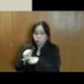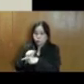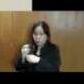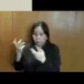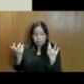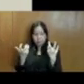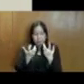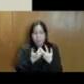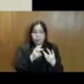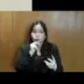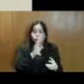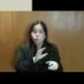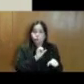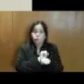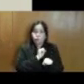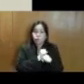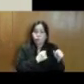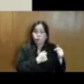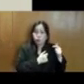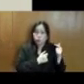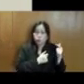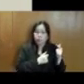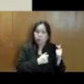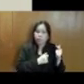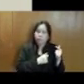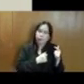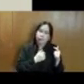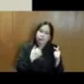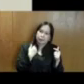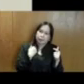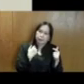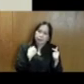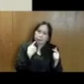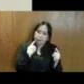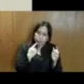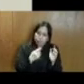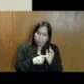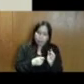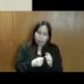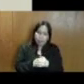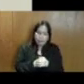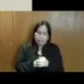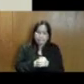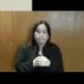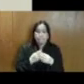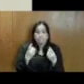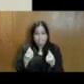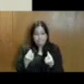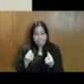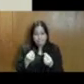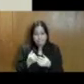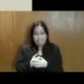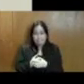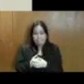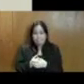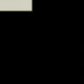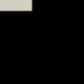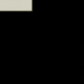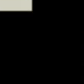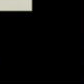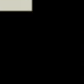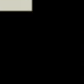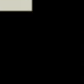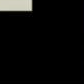that we're having is not immediately obvious. All right. So to do this, to try to shed light on this, we're going to